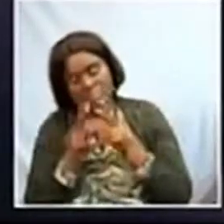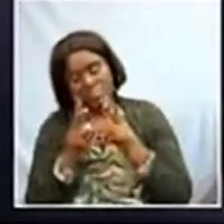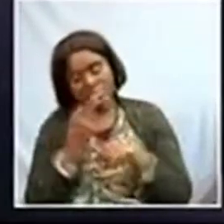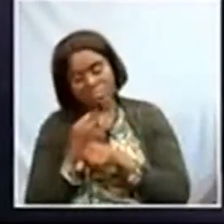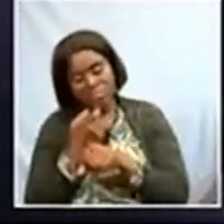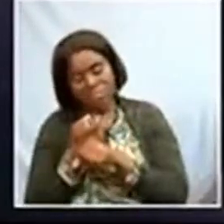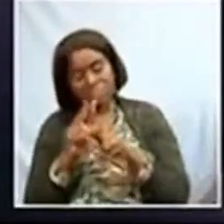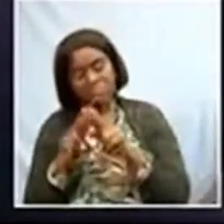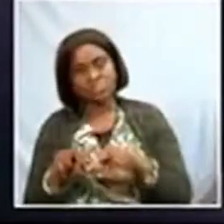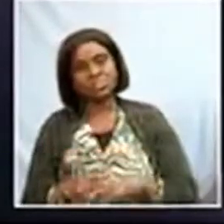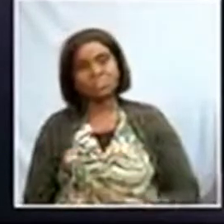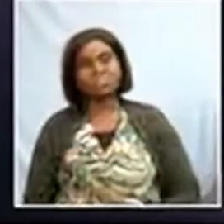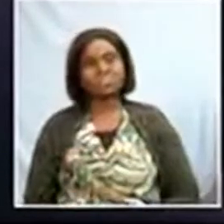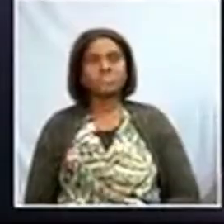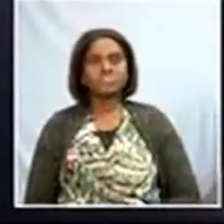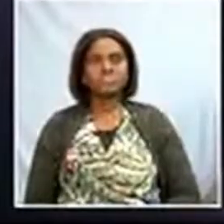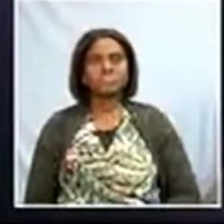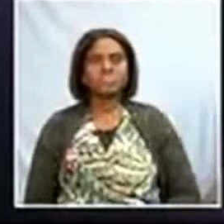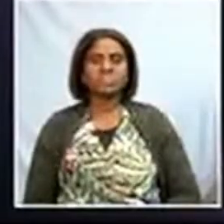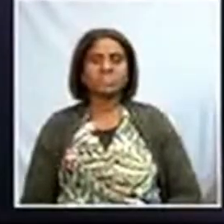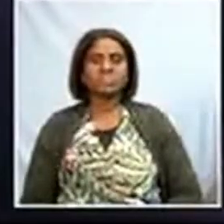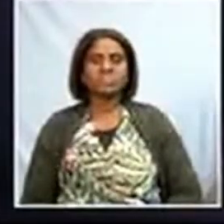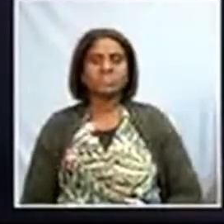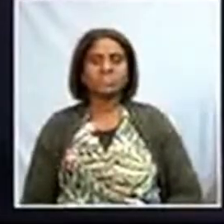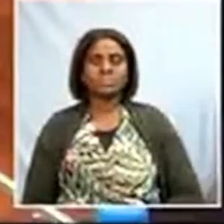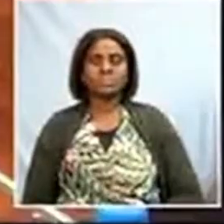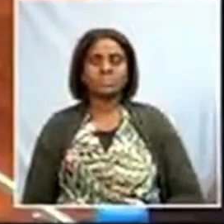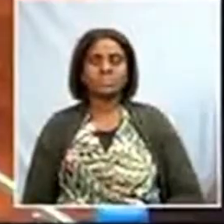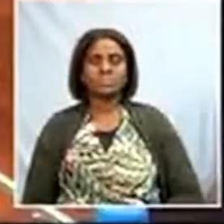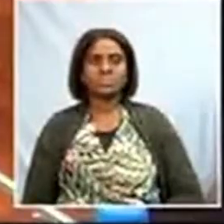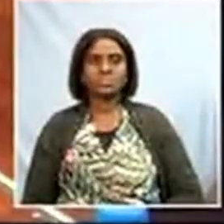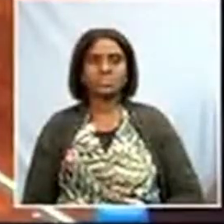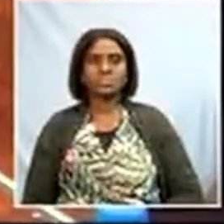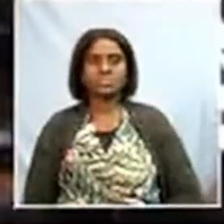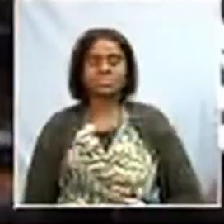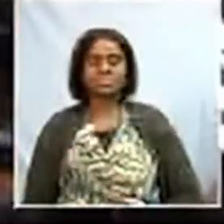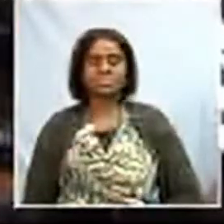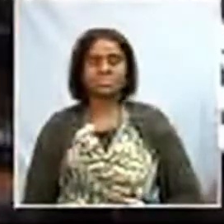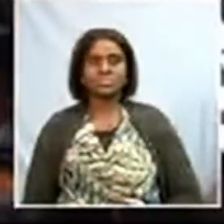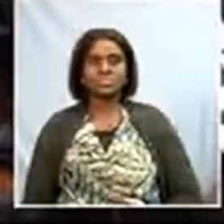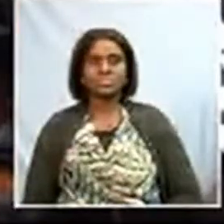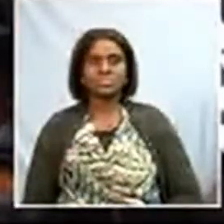Chair. I submit. Yes. Yes, yes, sir.